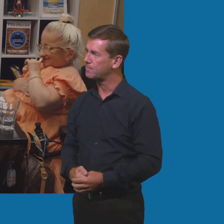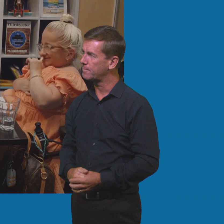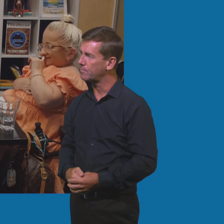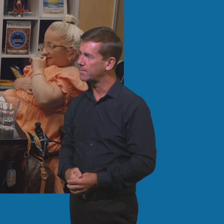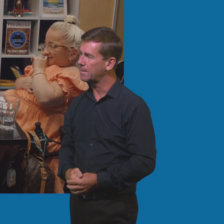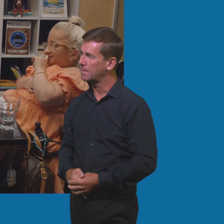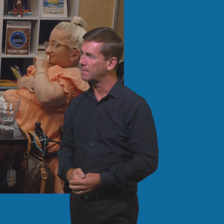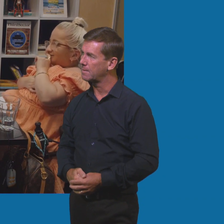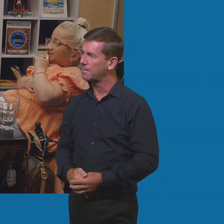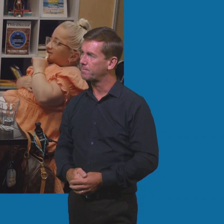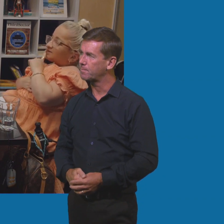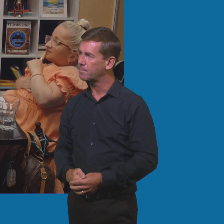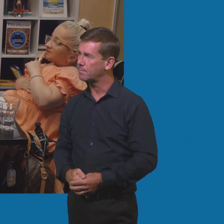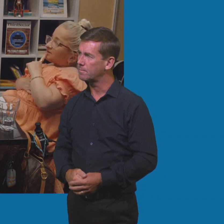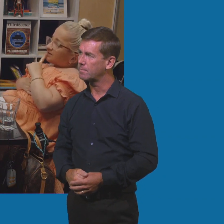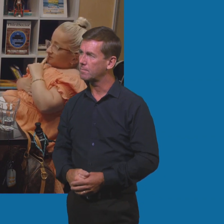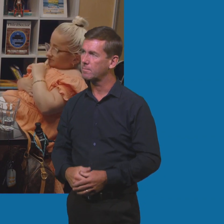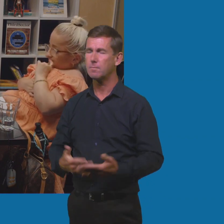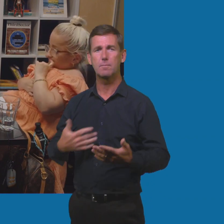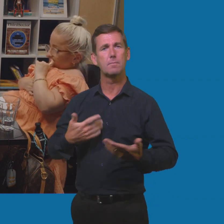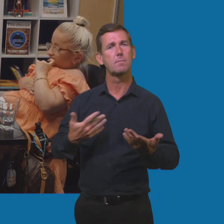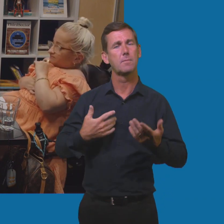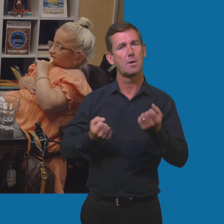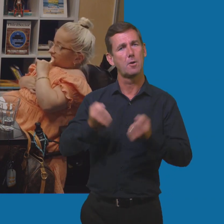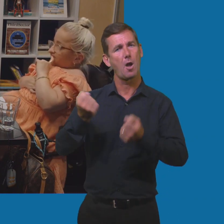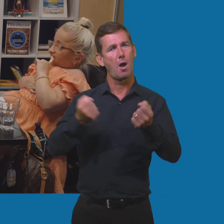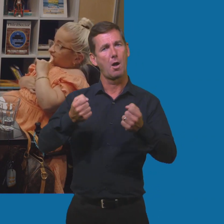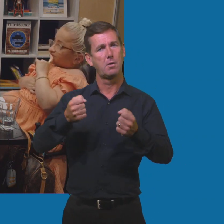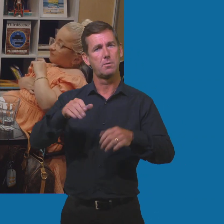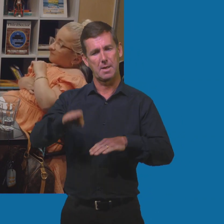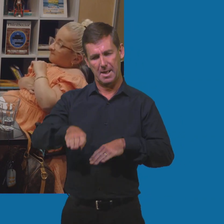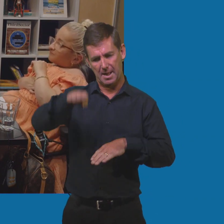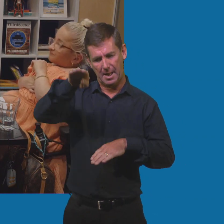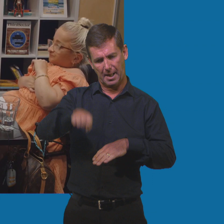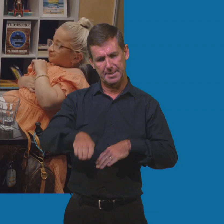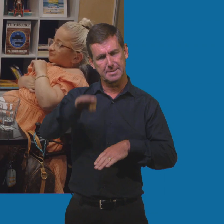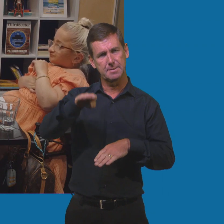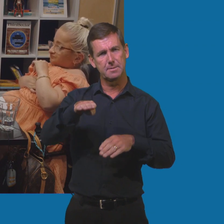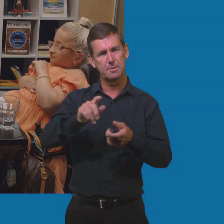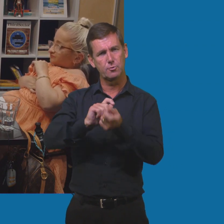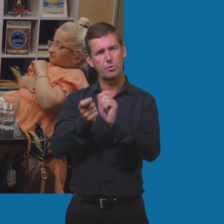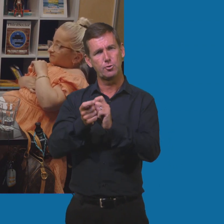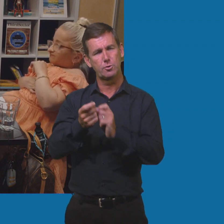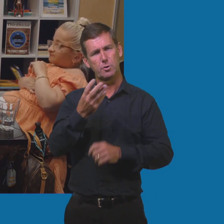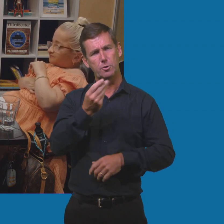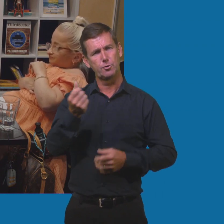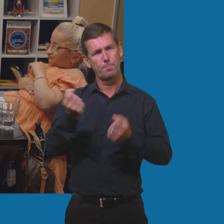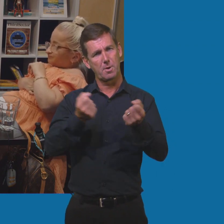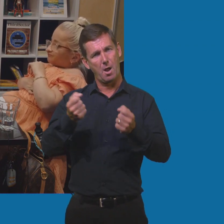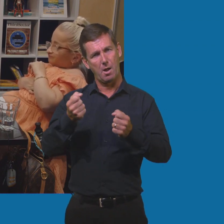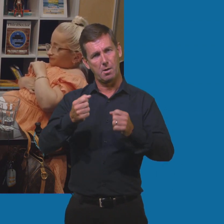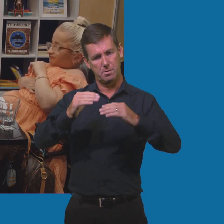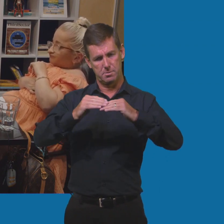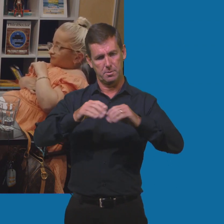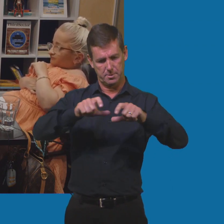so you can basically get cars where you can change the height of the boot floor. And the reason that's useful is some cars, the floor is actually you have a